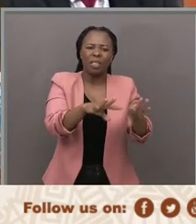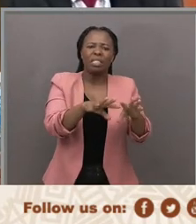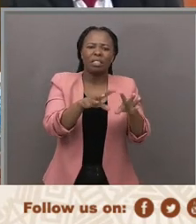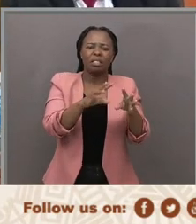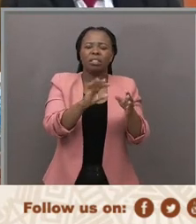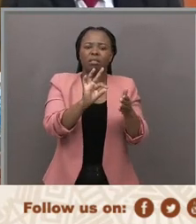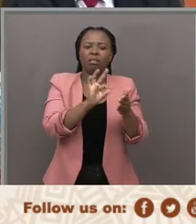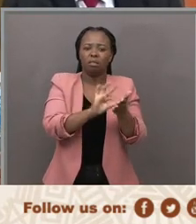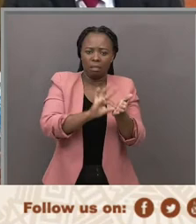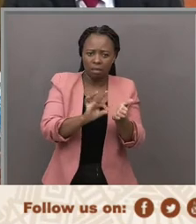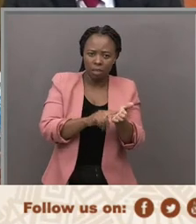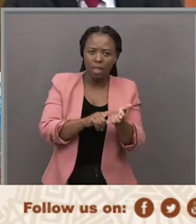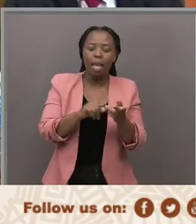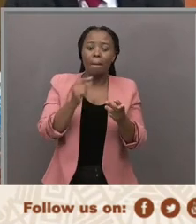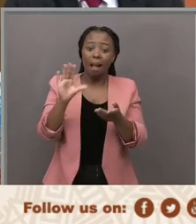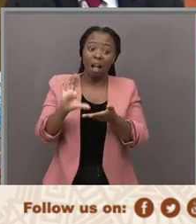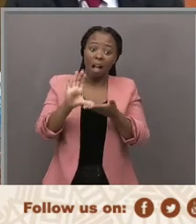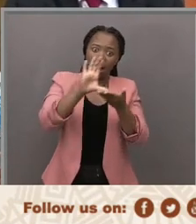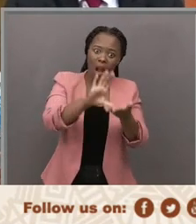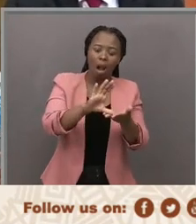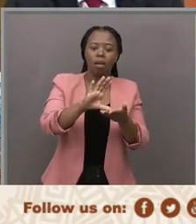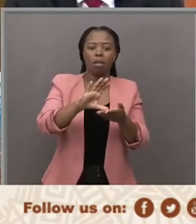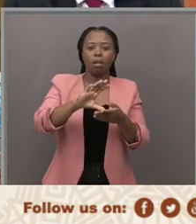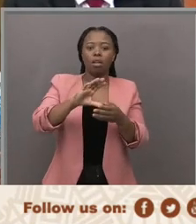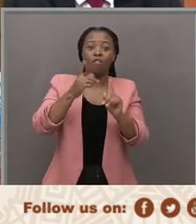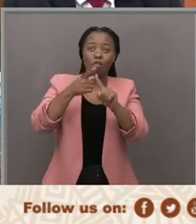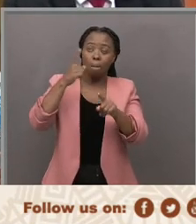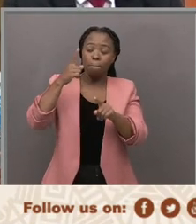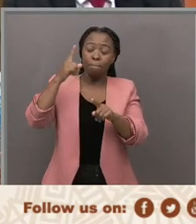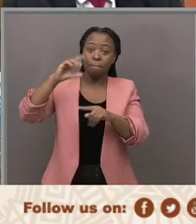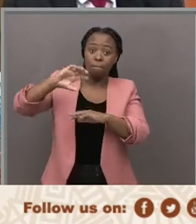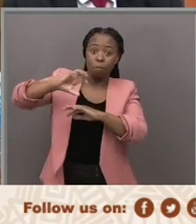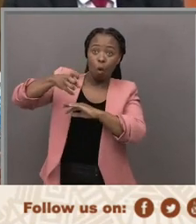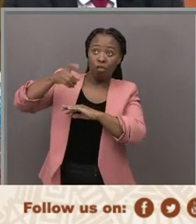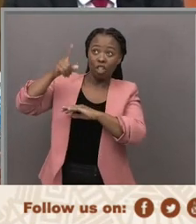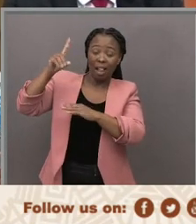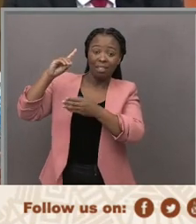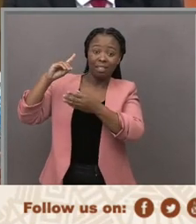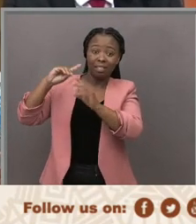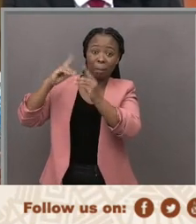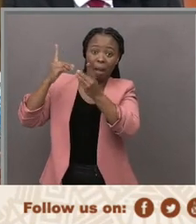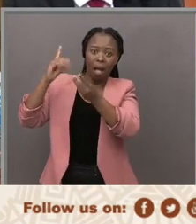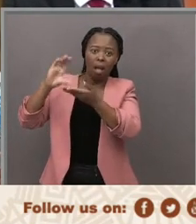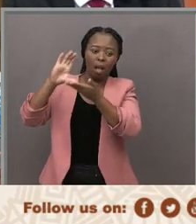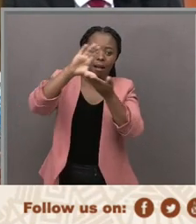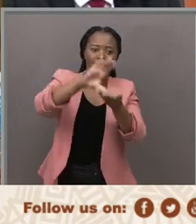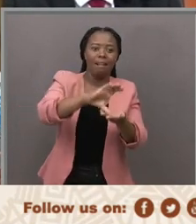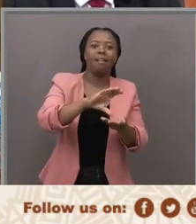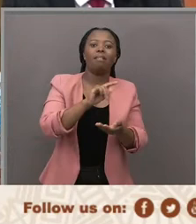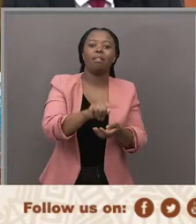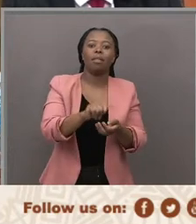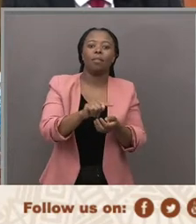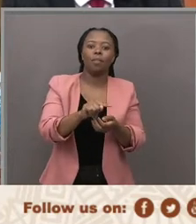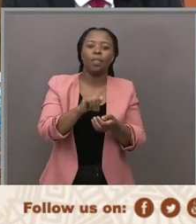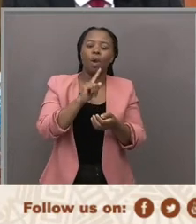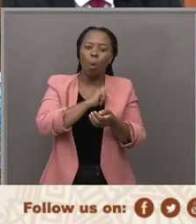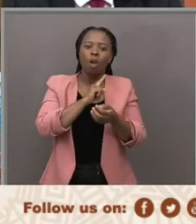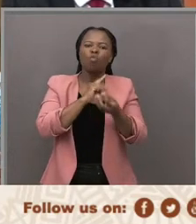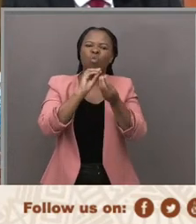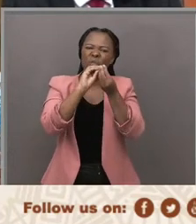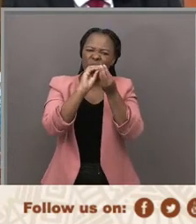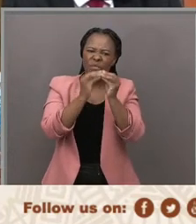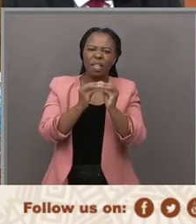from the provincial government departments, gotten in there to assist in fixing some of the problems that